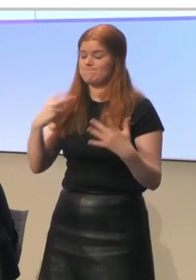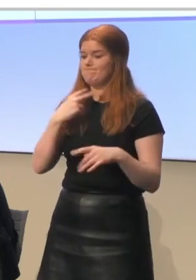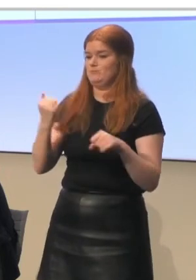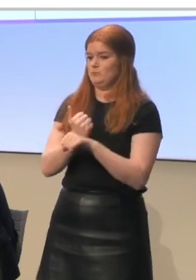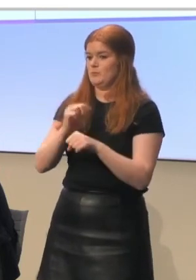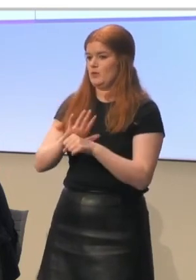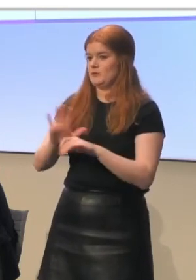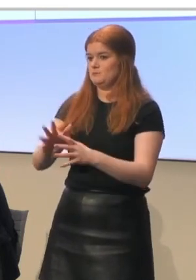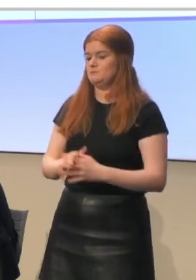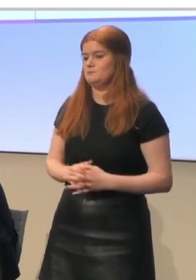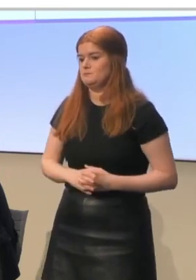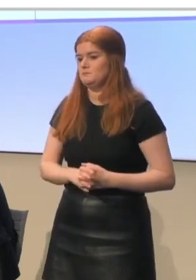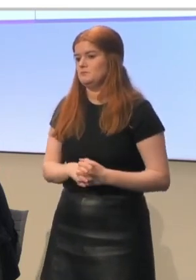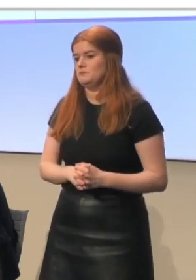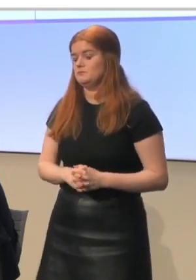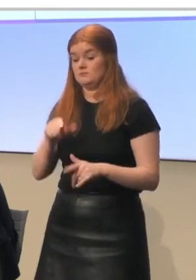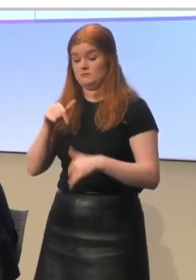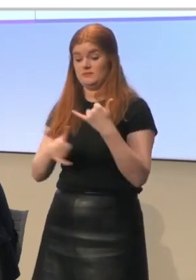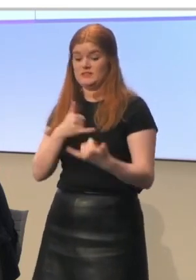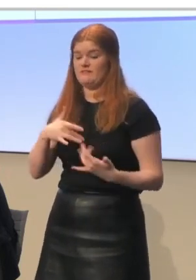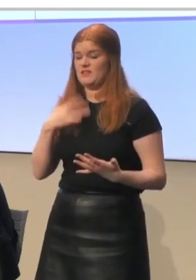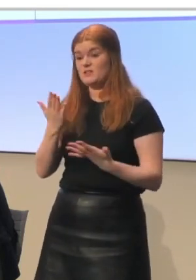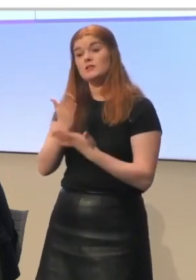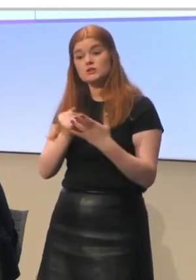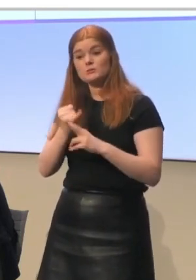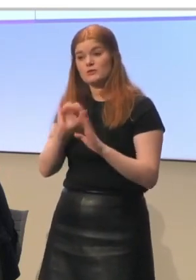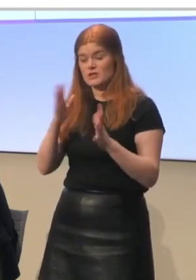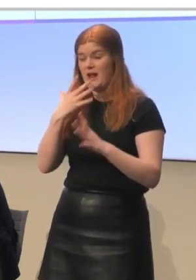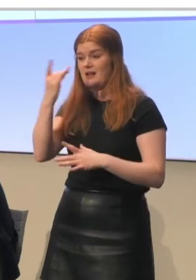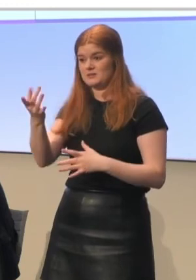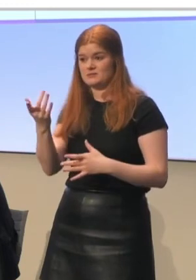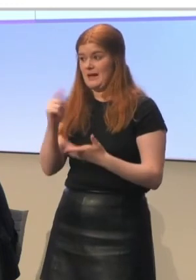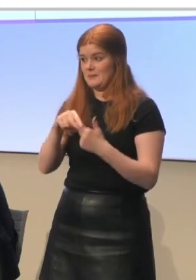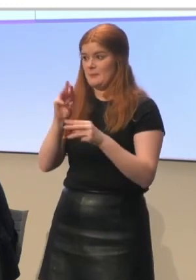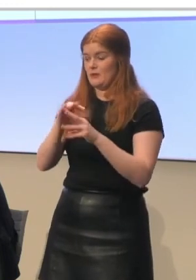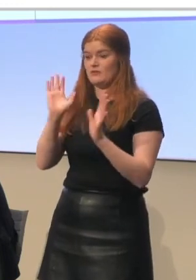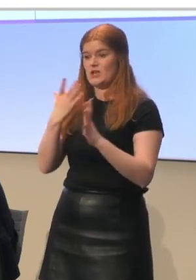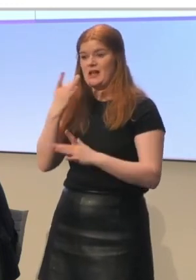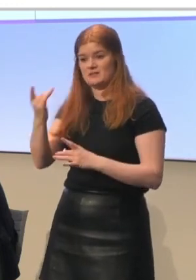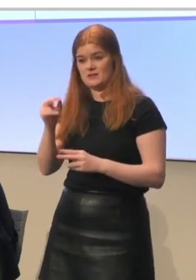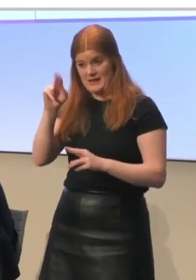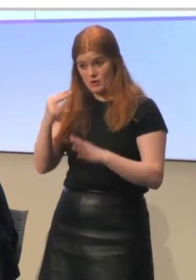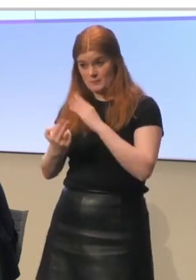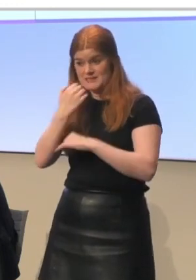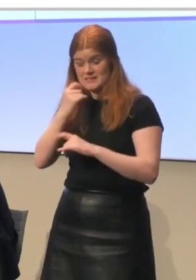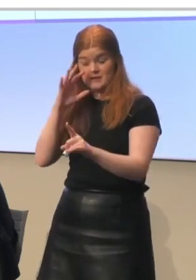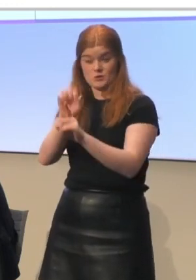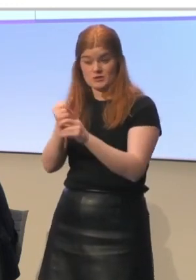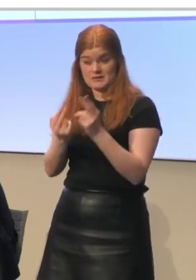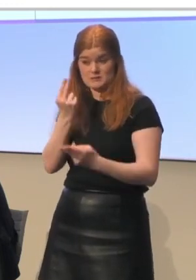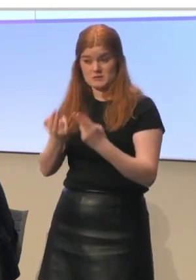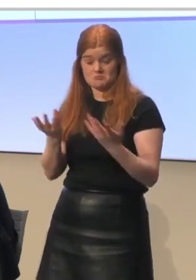that. This year, it seems some of the schools were asked, and some of the parents were asked to have an up-to-date diagnostic